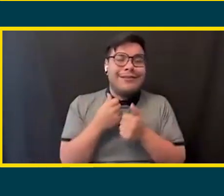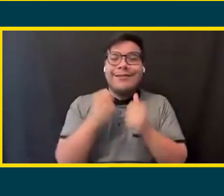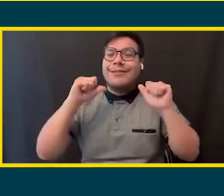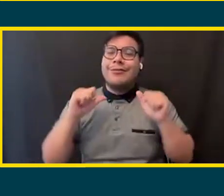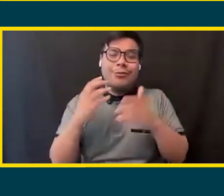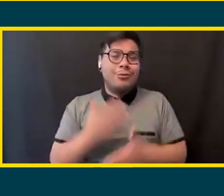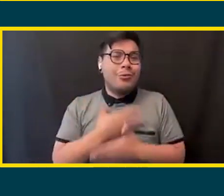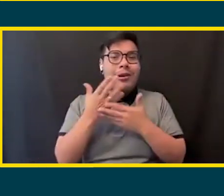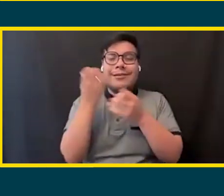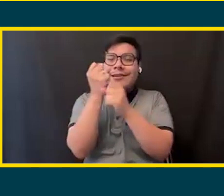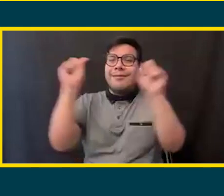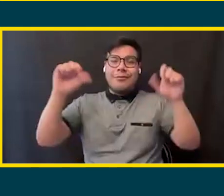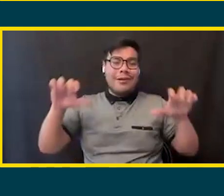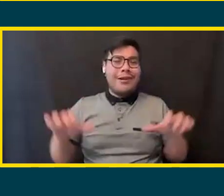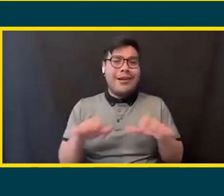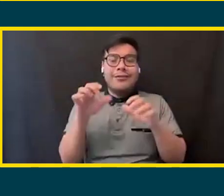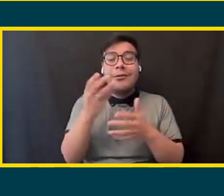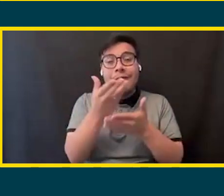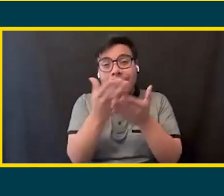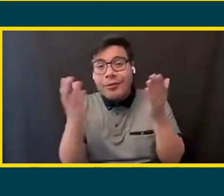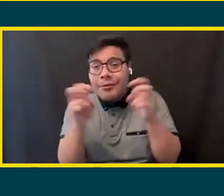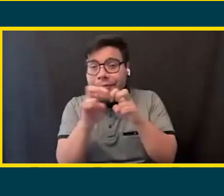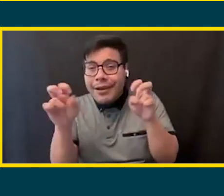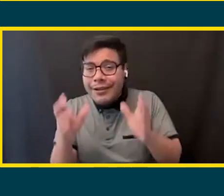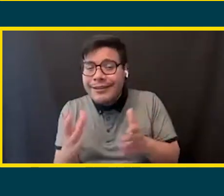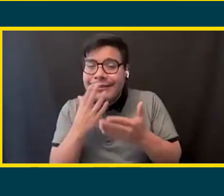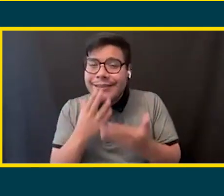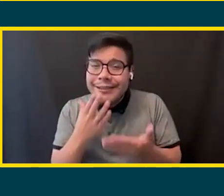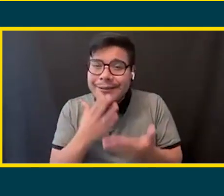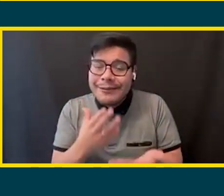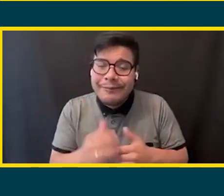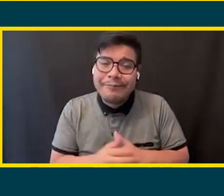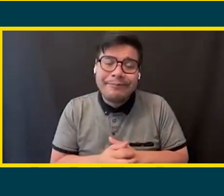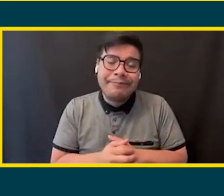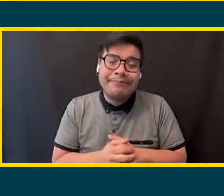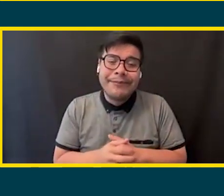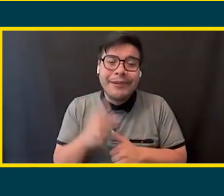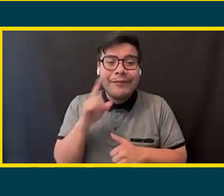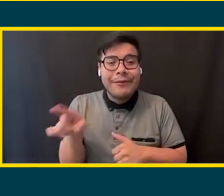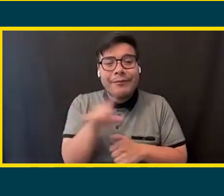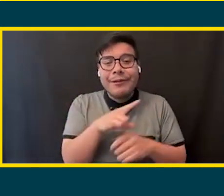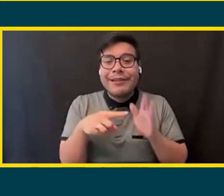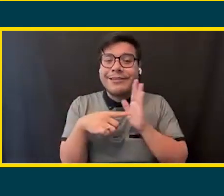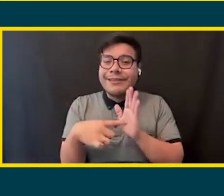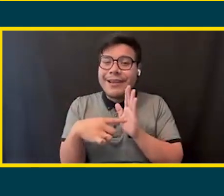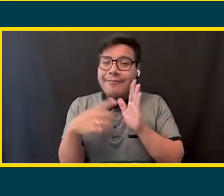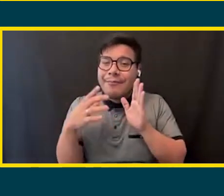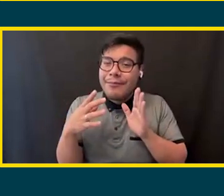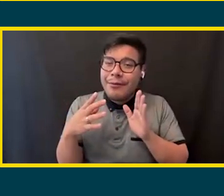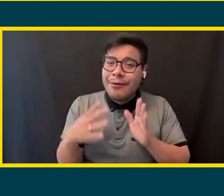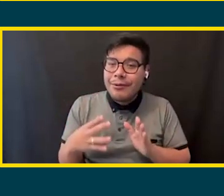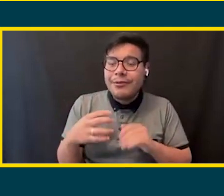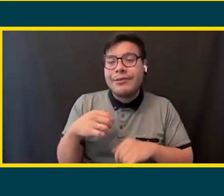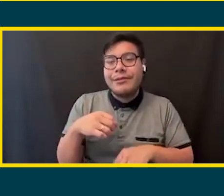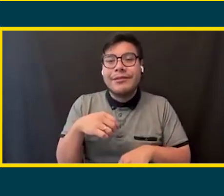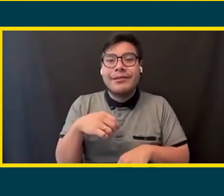so Kate, Adrian, Kip, Riley, thank you for being the examples of what it is to go through, to do